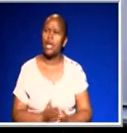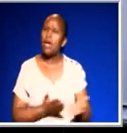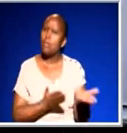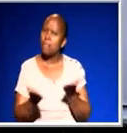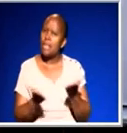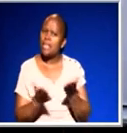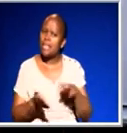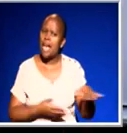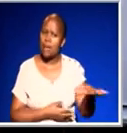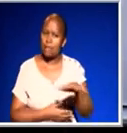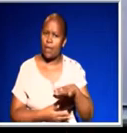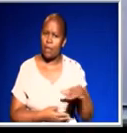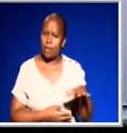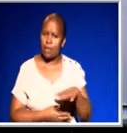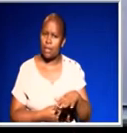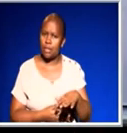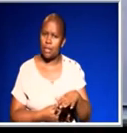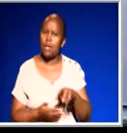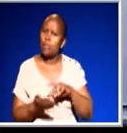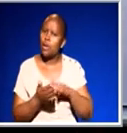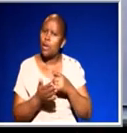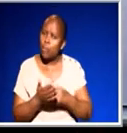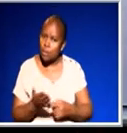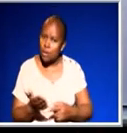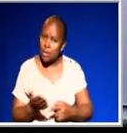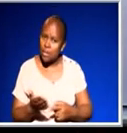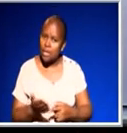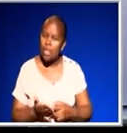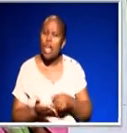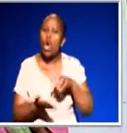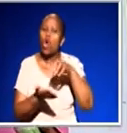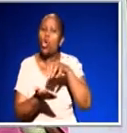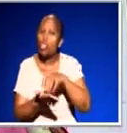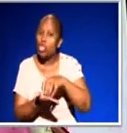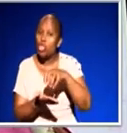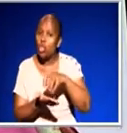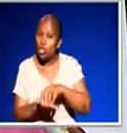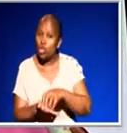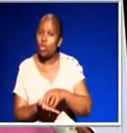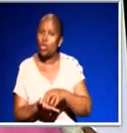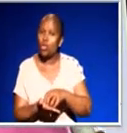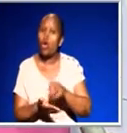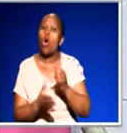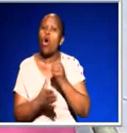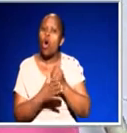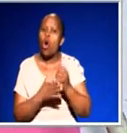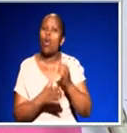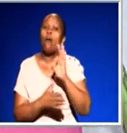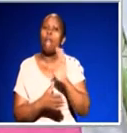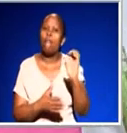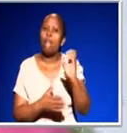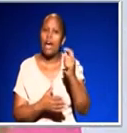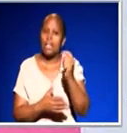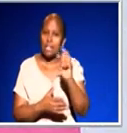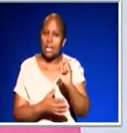Business environment refers to the conditions or factors